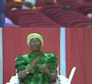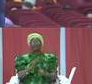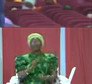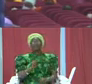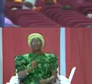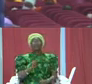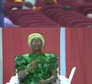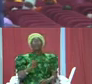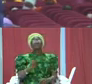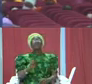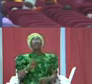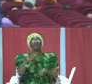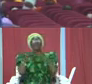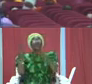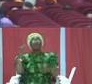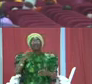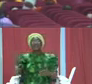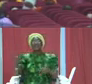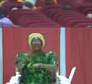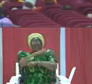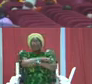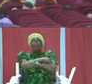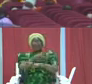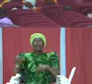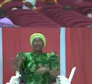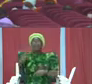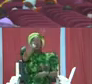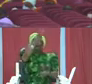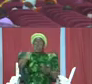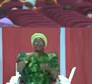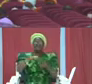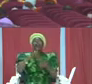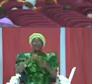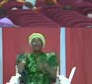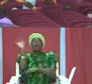himself went a day's journey into the wilderness